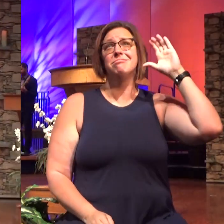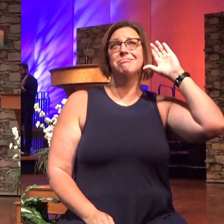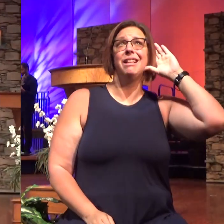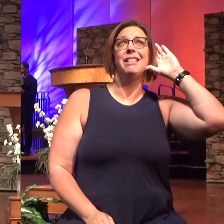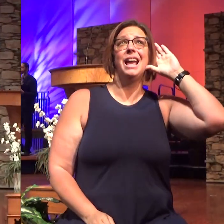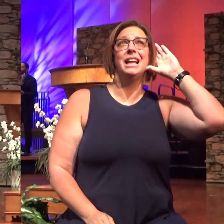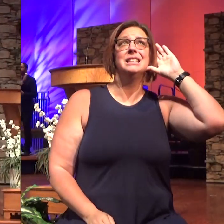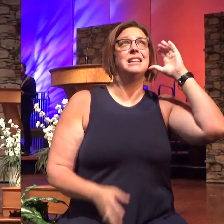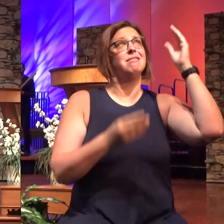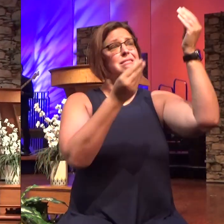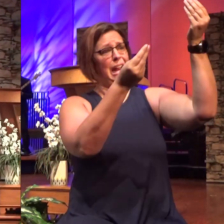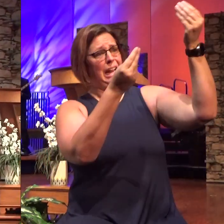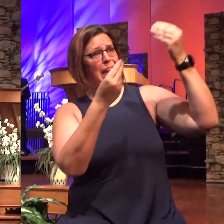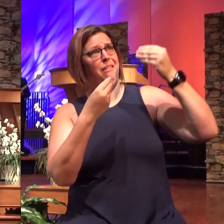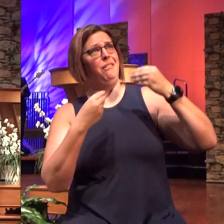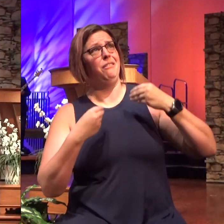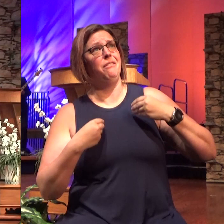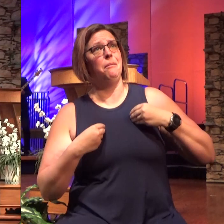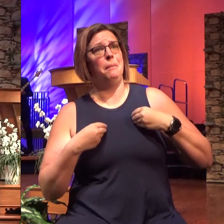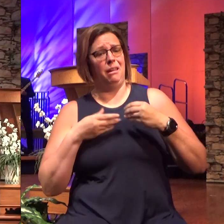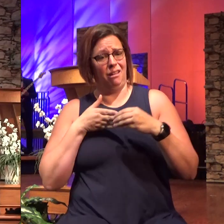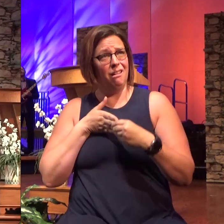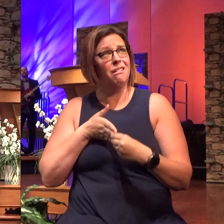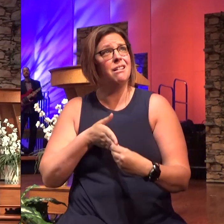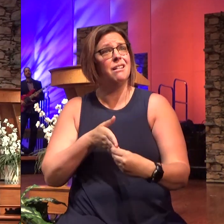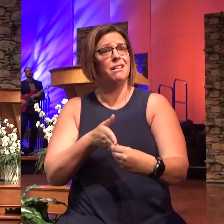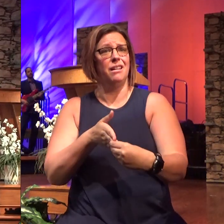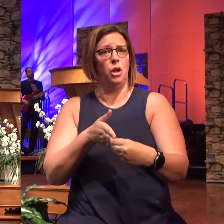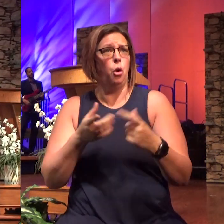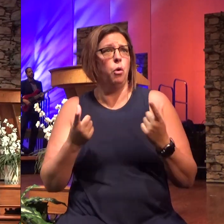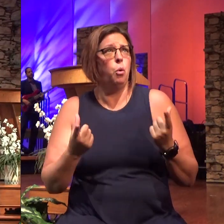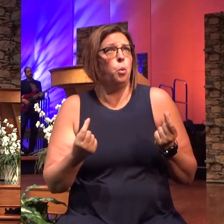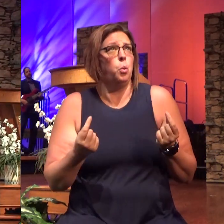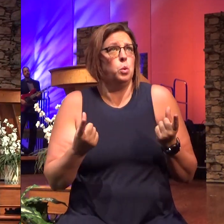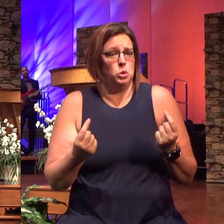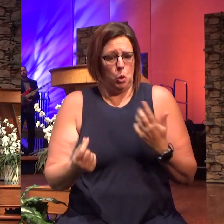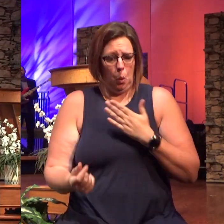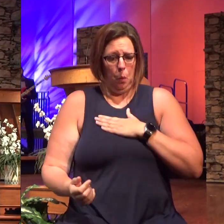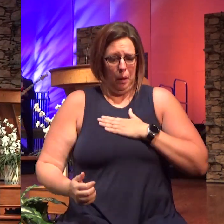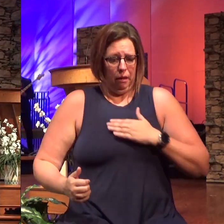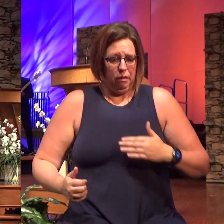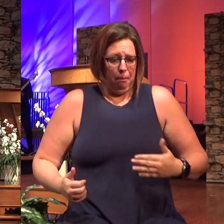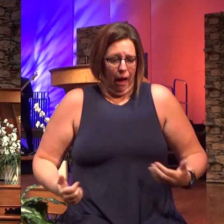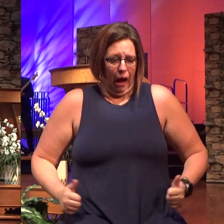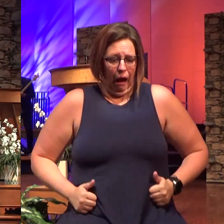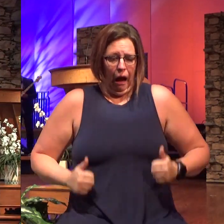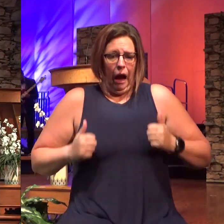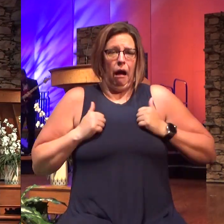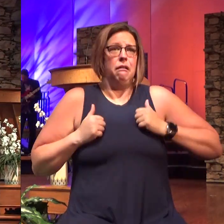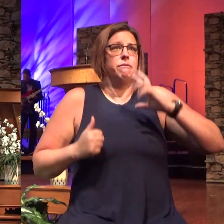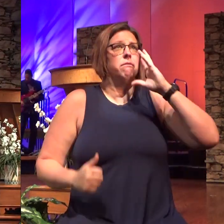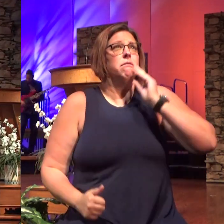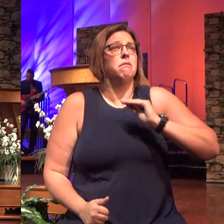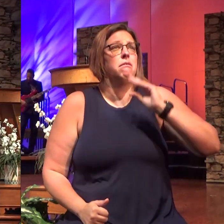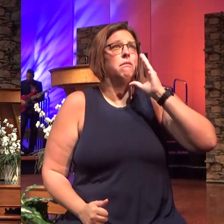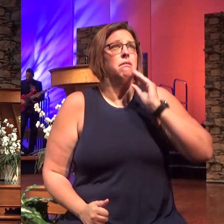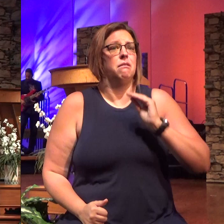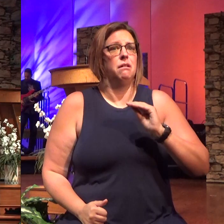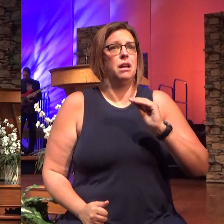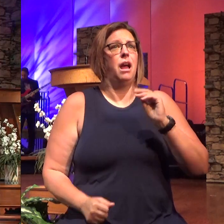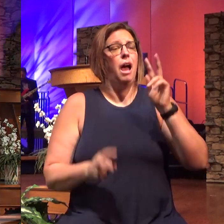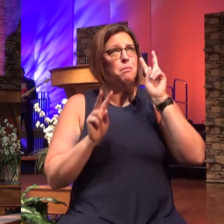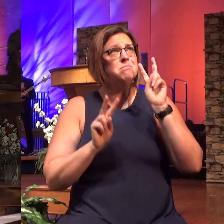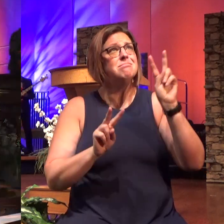me a design of what to do with my existence, looking for